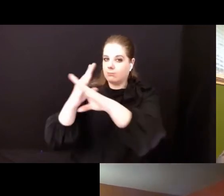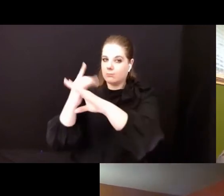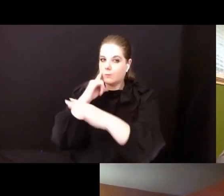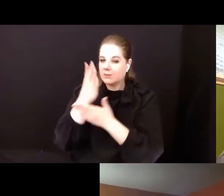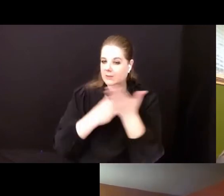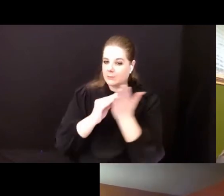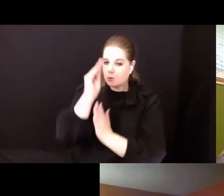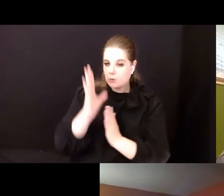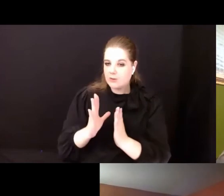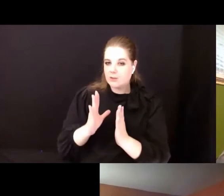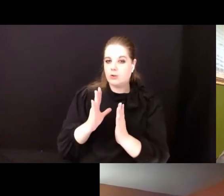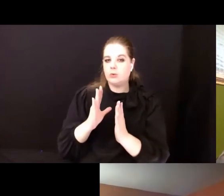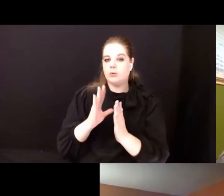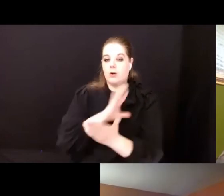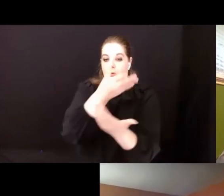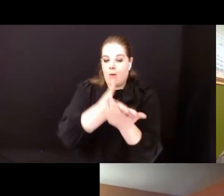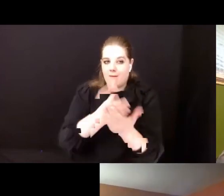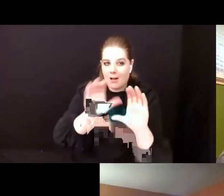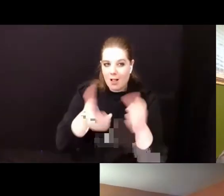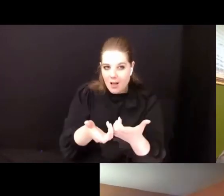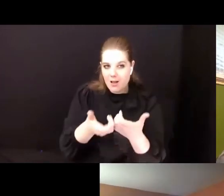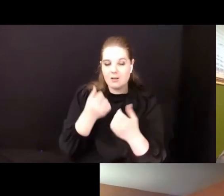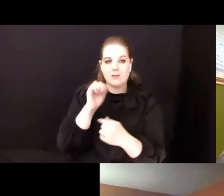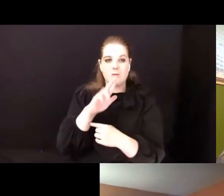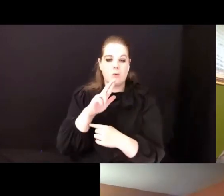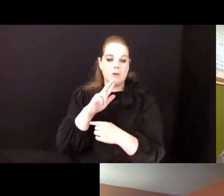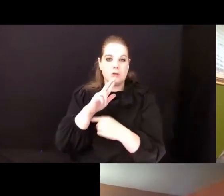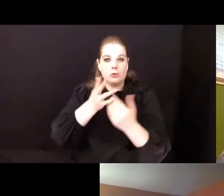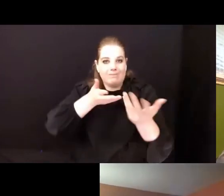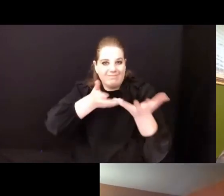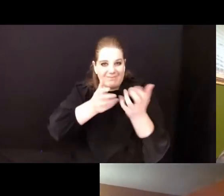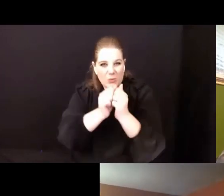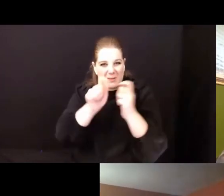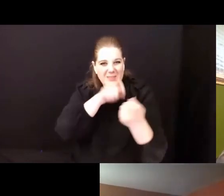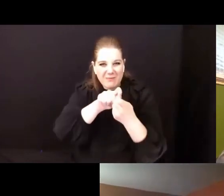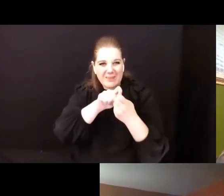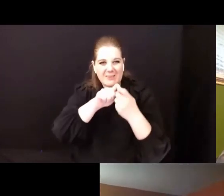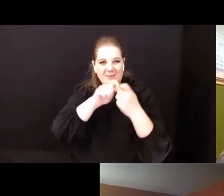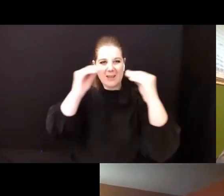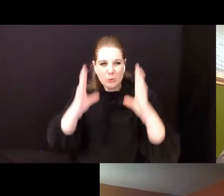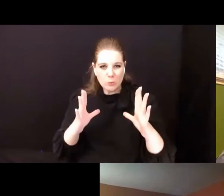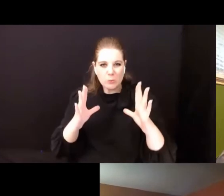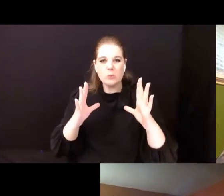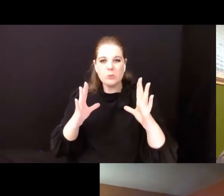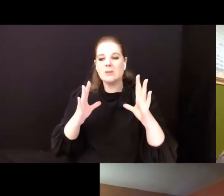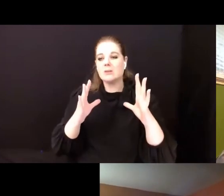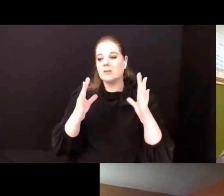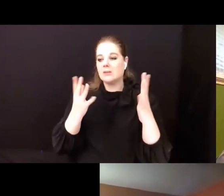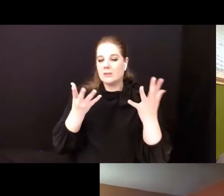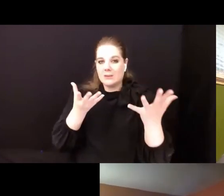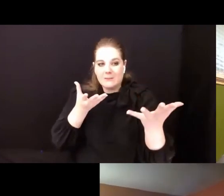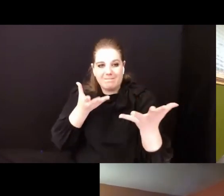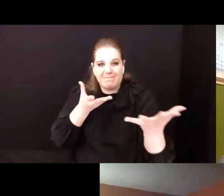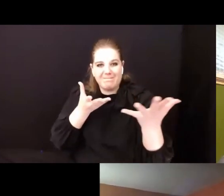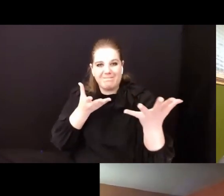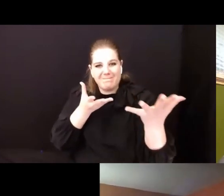get to their classes sometimes, or work with certain faculty members who have attitudes, and we just have to keep working and